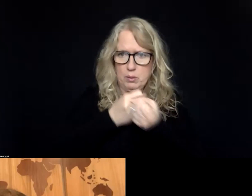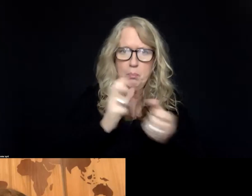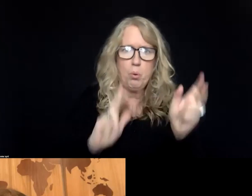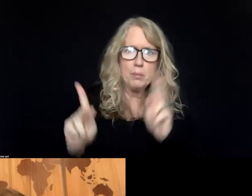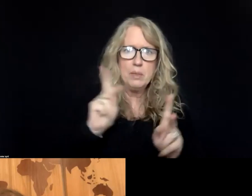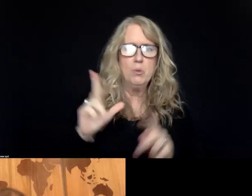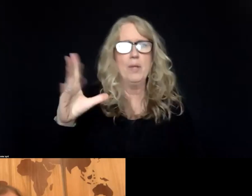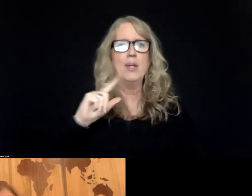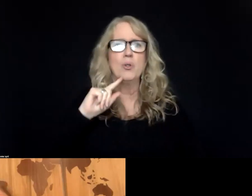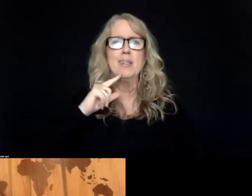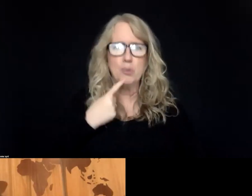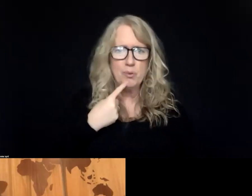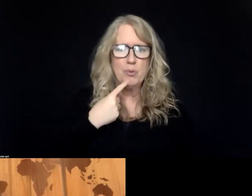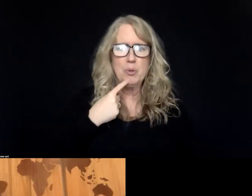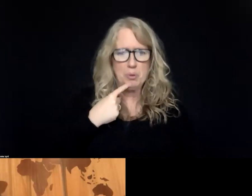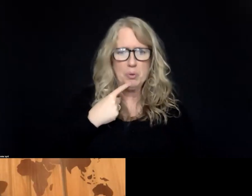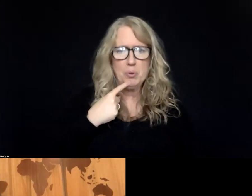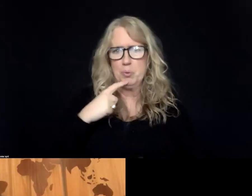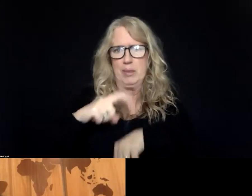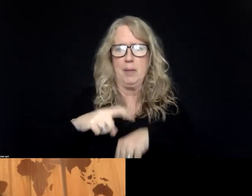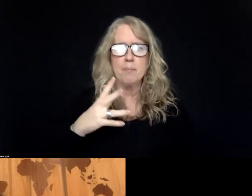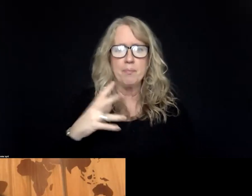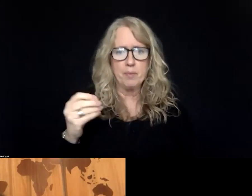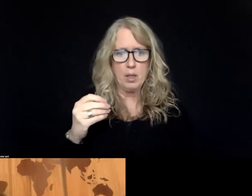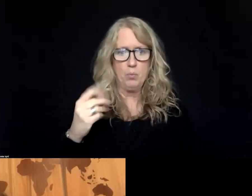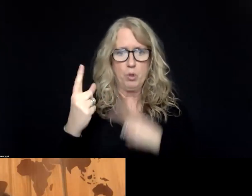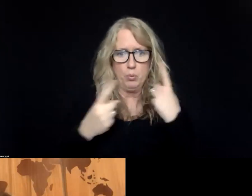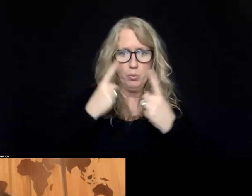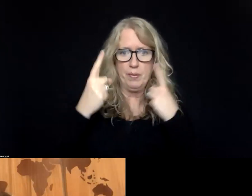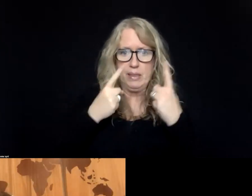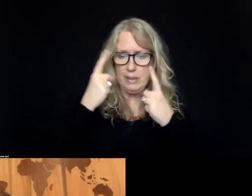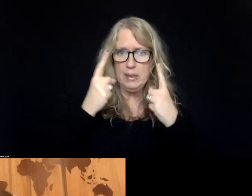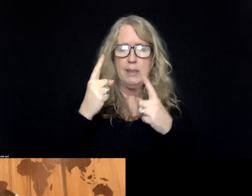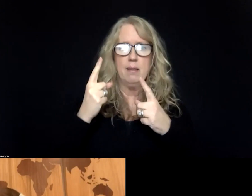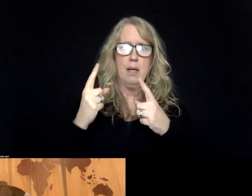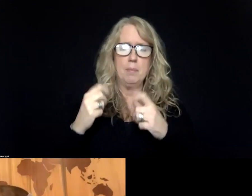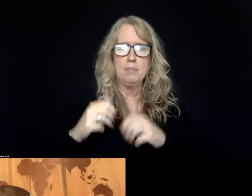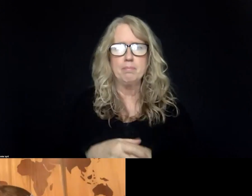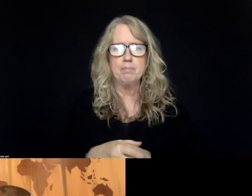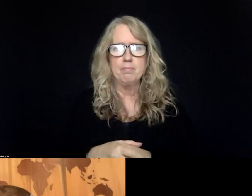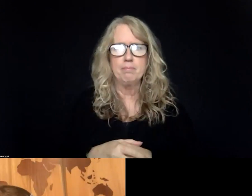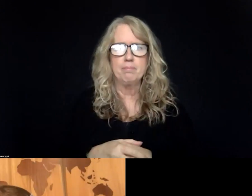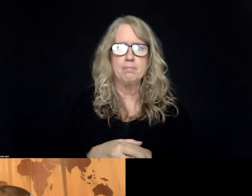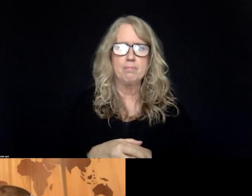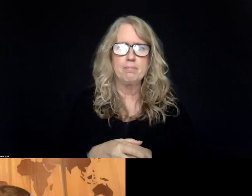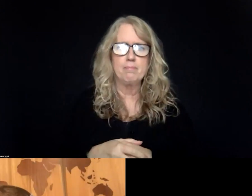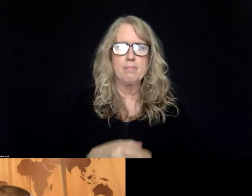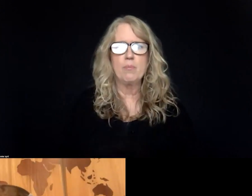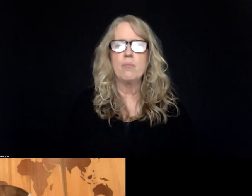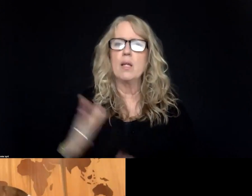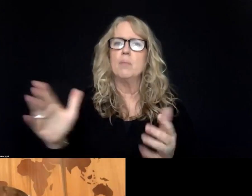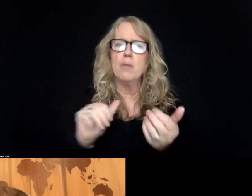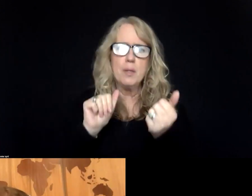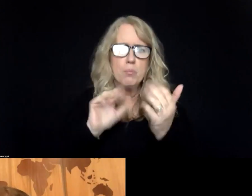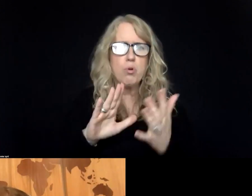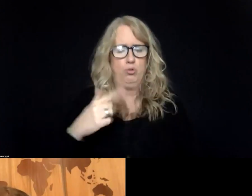states? Well, in terms of thinking about, sort of a whole approach about